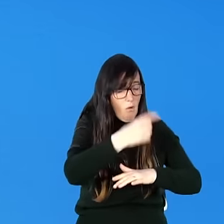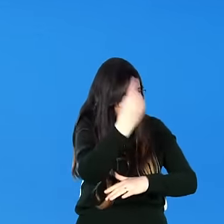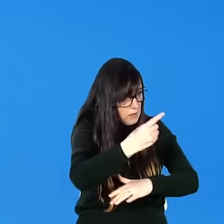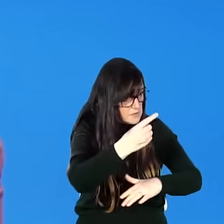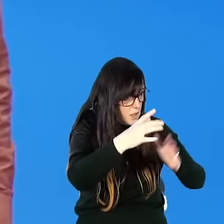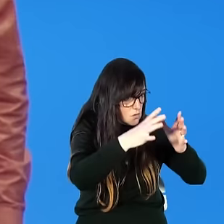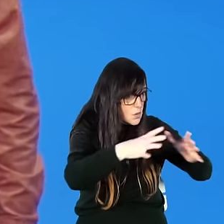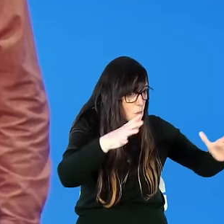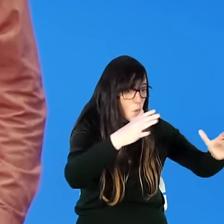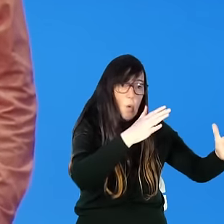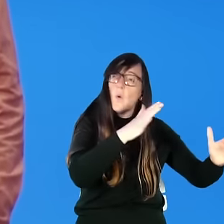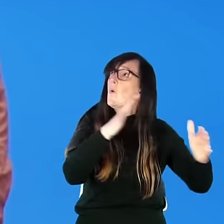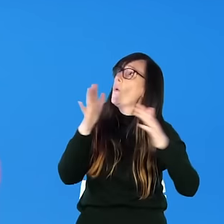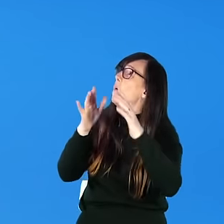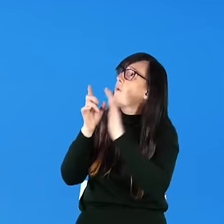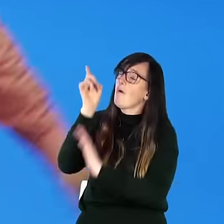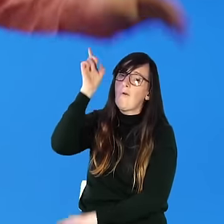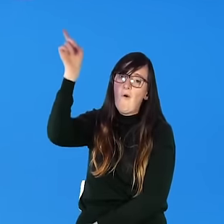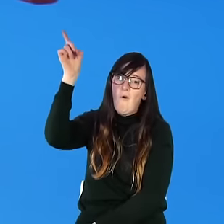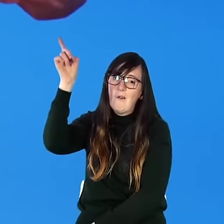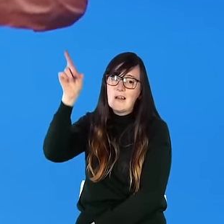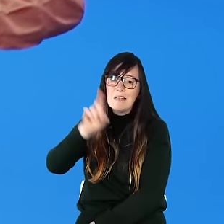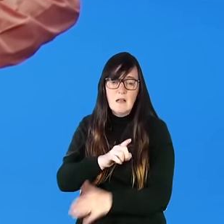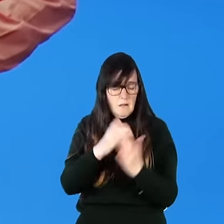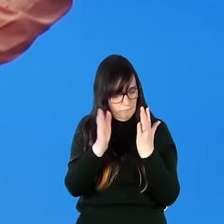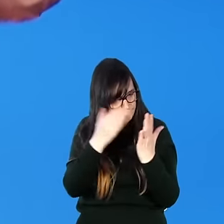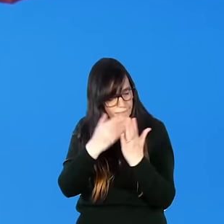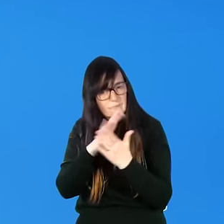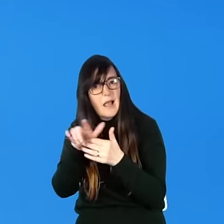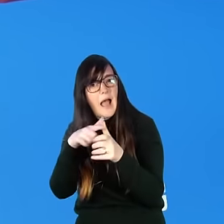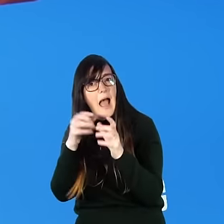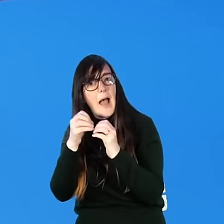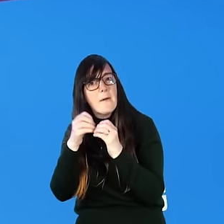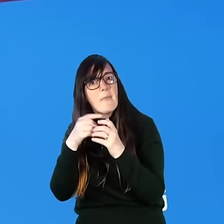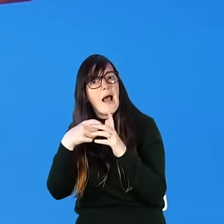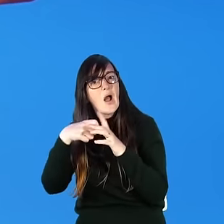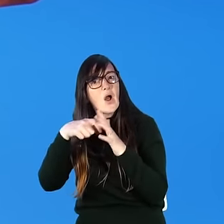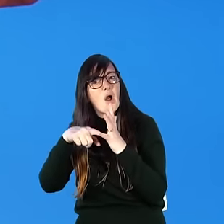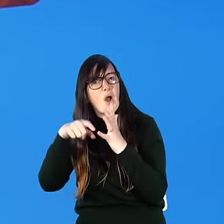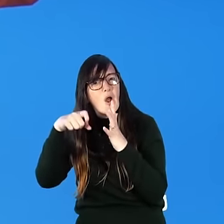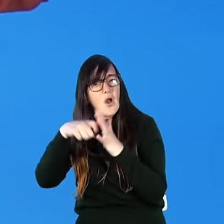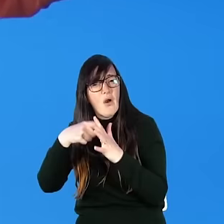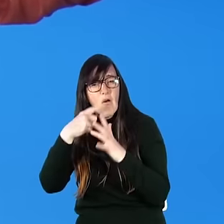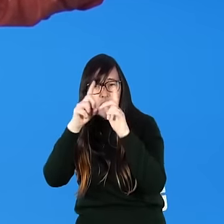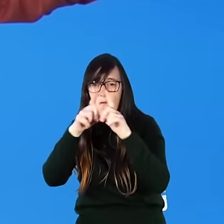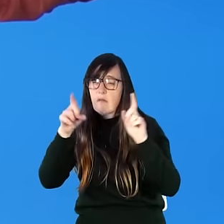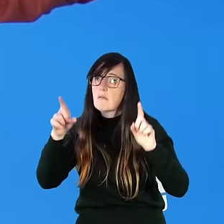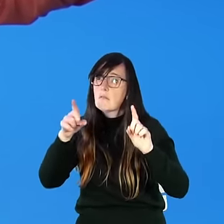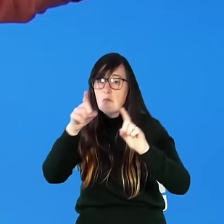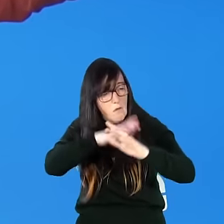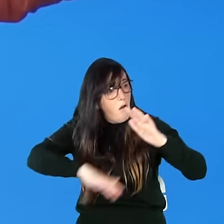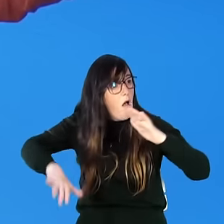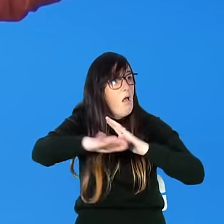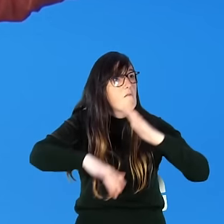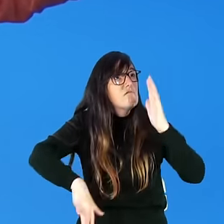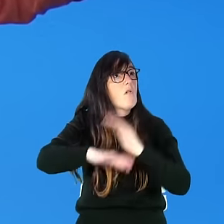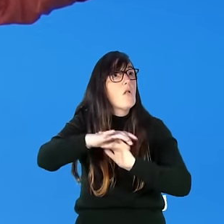And Habakkuk takes up this theme when he says, the earth will be filled with the knowledge of the Lord as the waters cover the